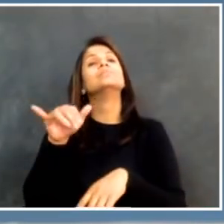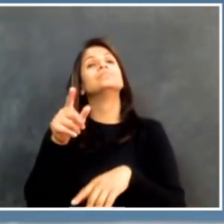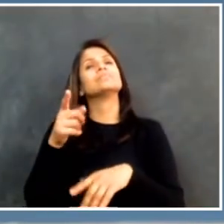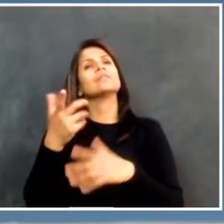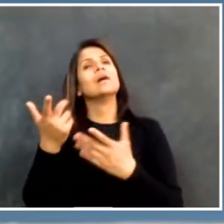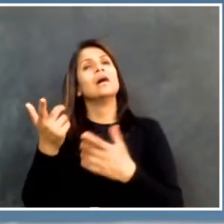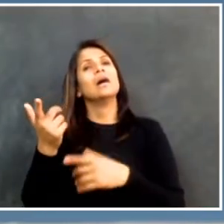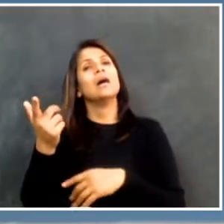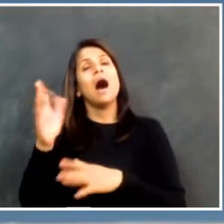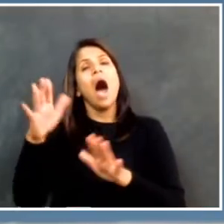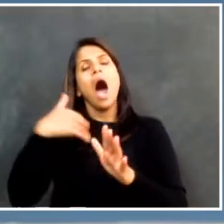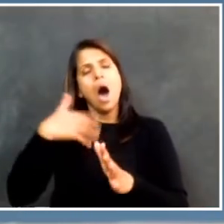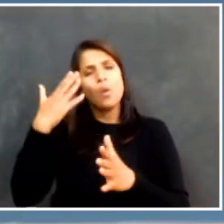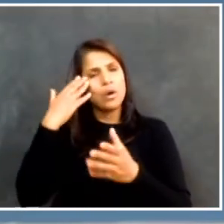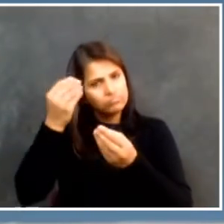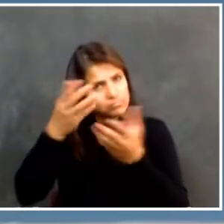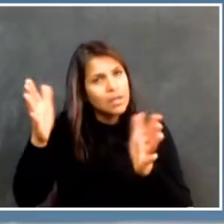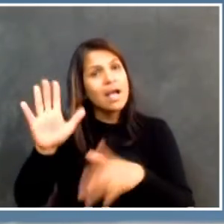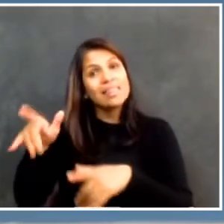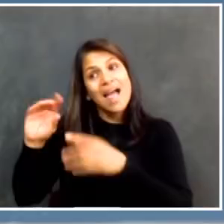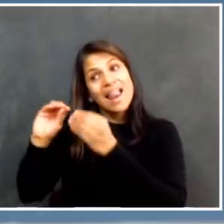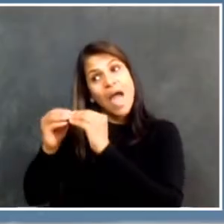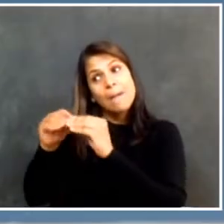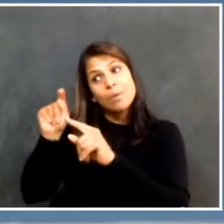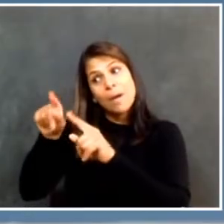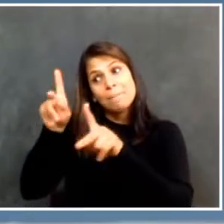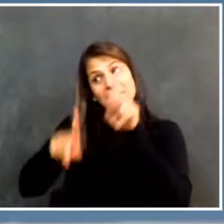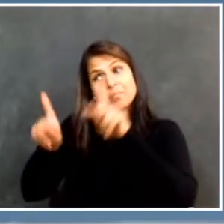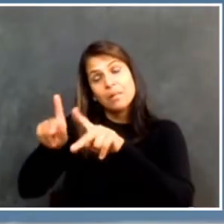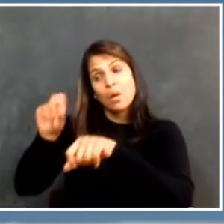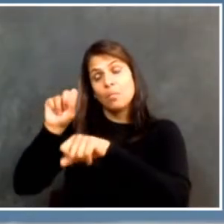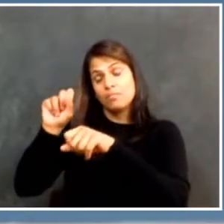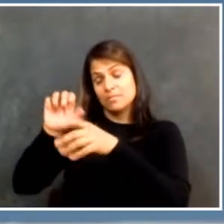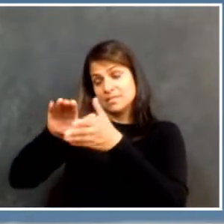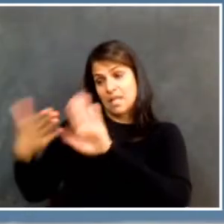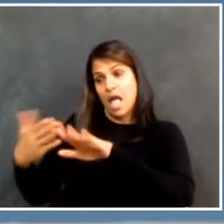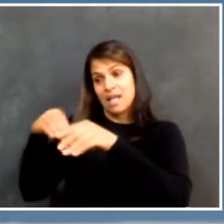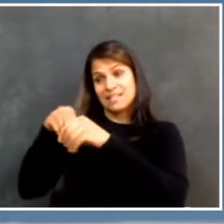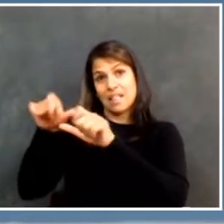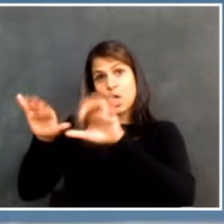and died because of probable COVID-19.